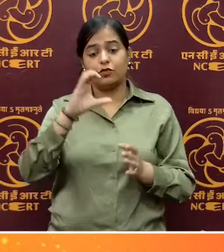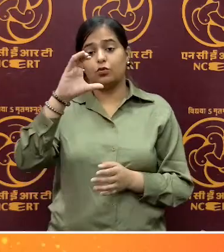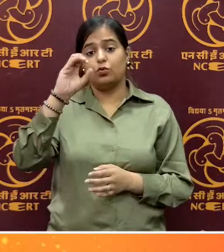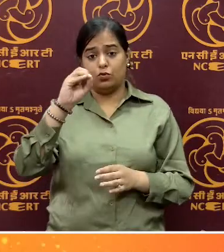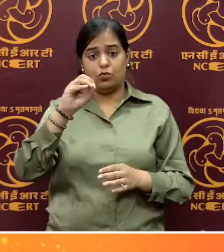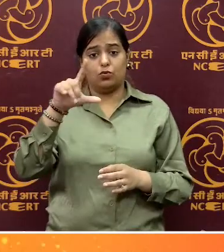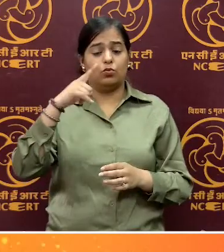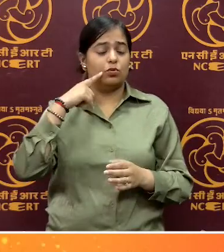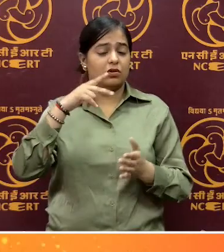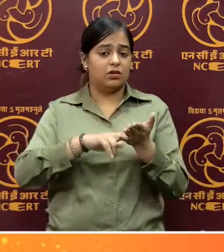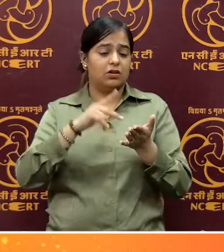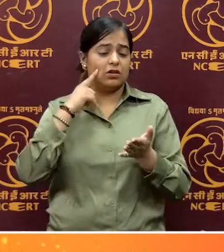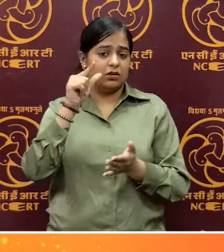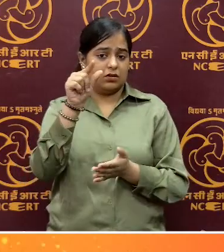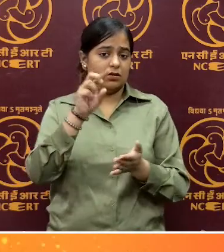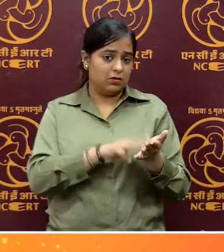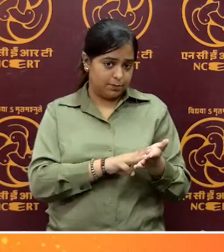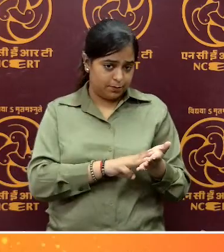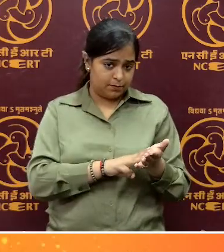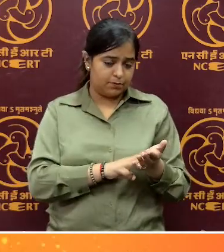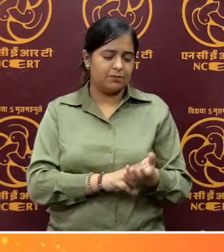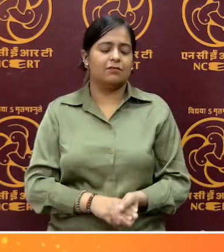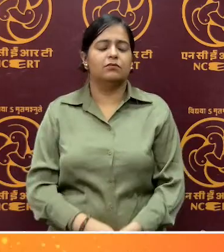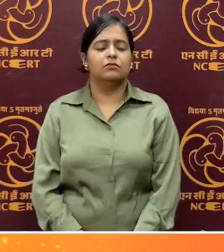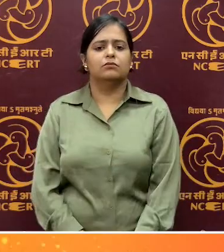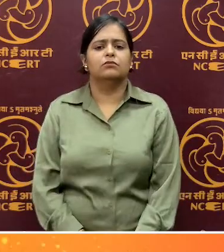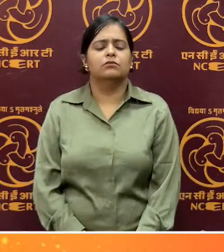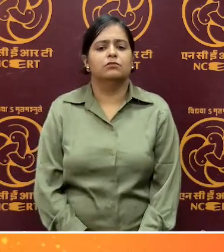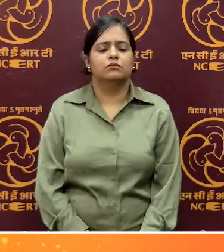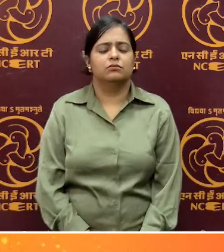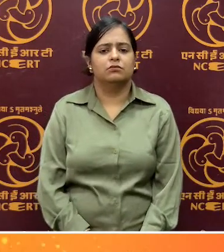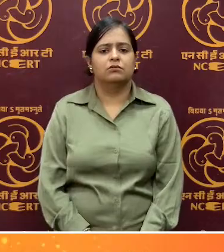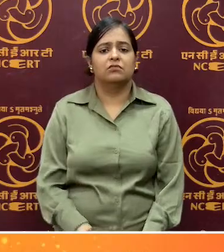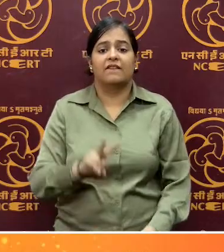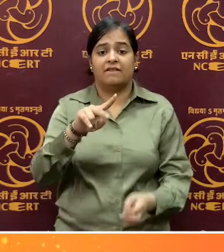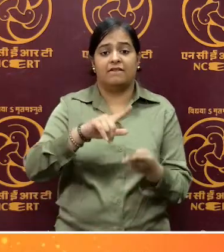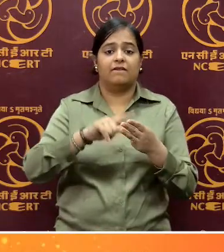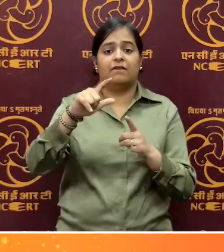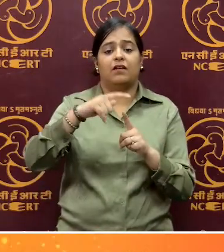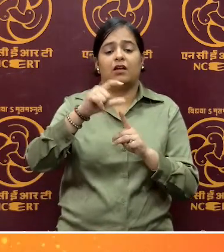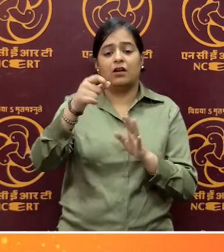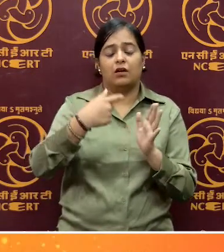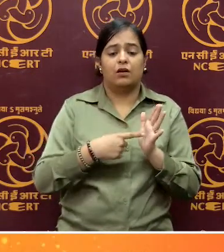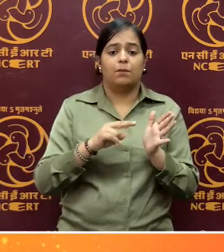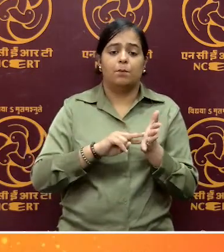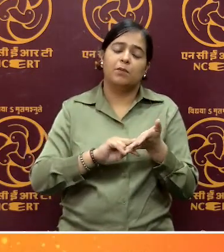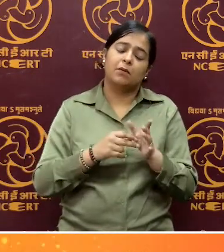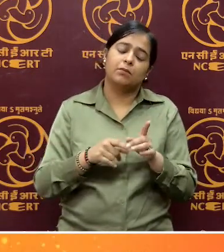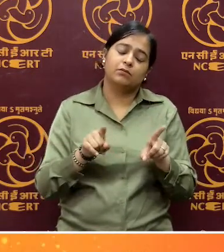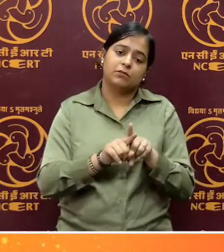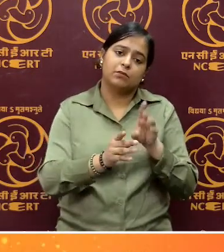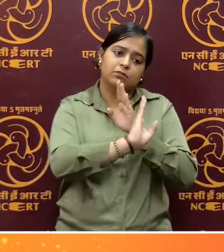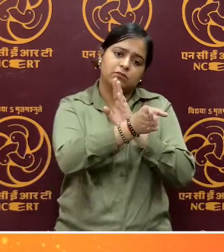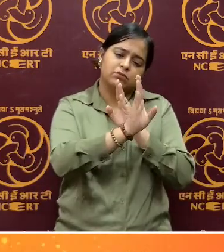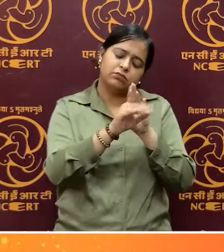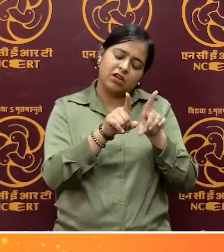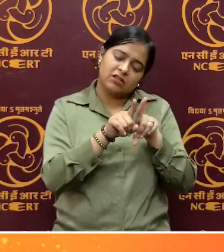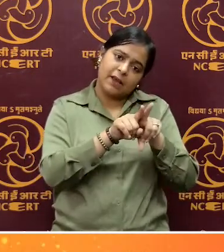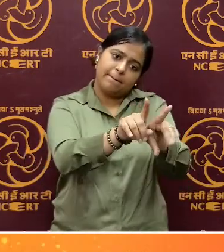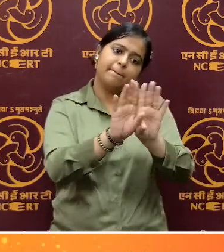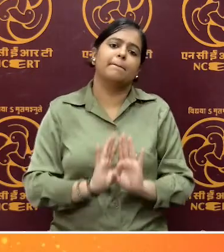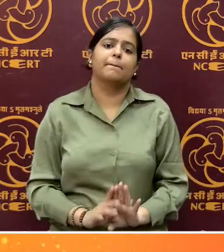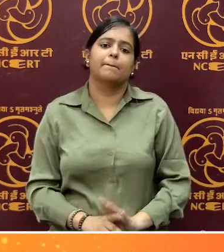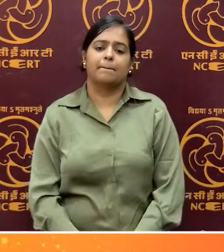vectors. Now what are these collinear vectors? The vectors having same direction with that of